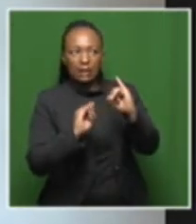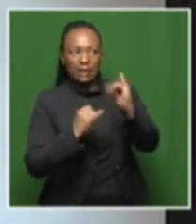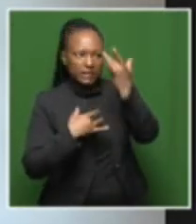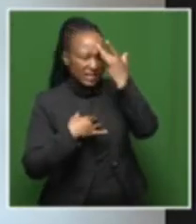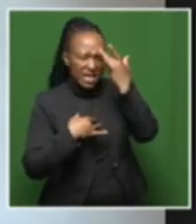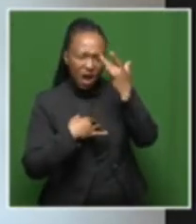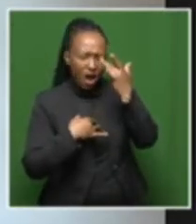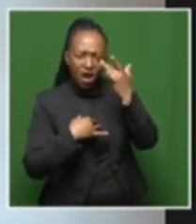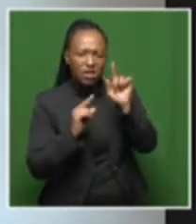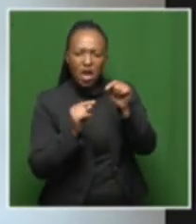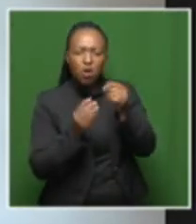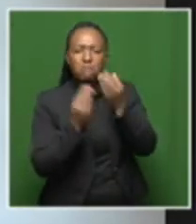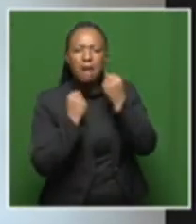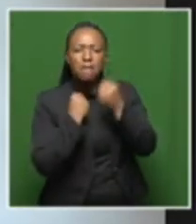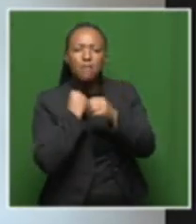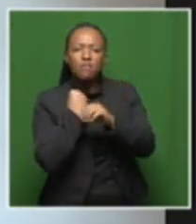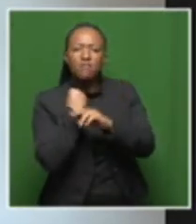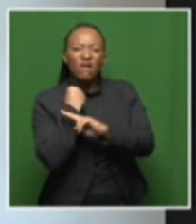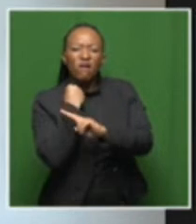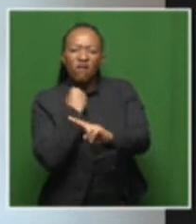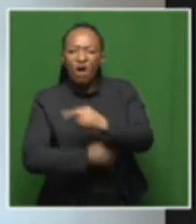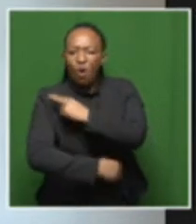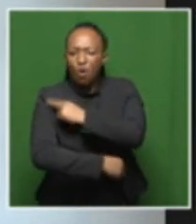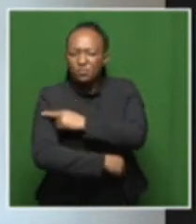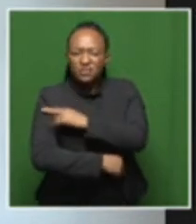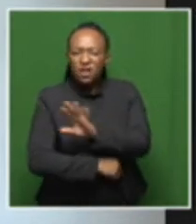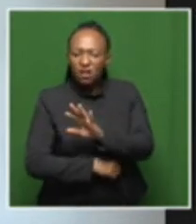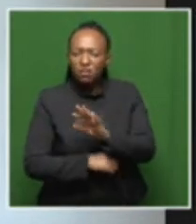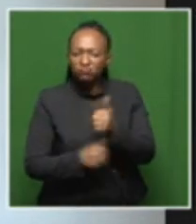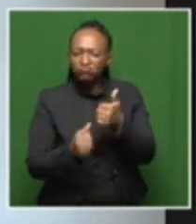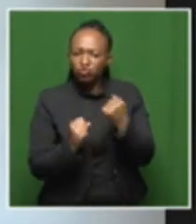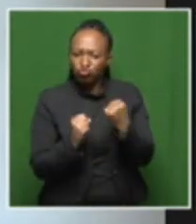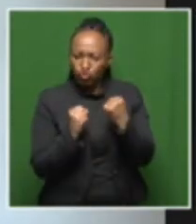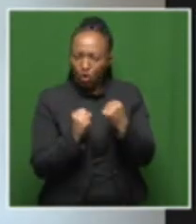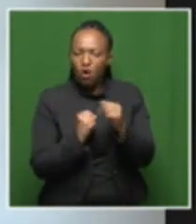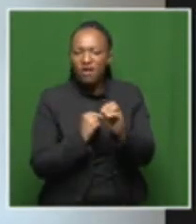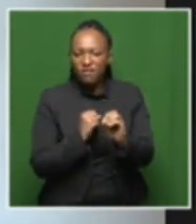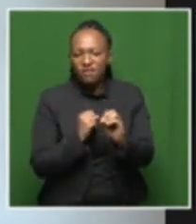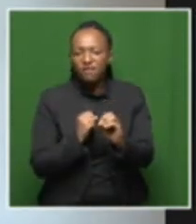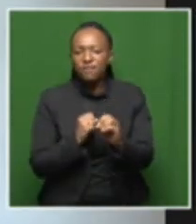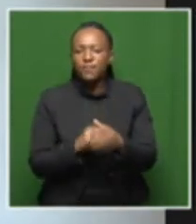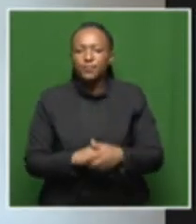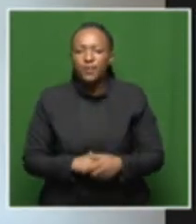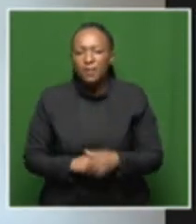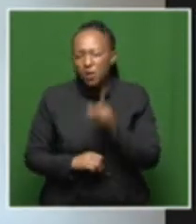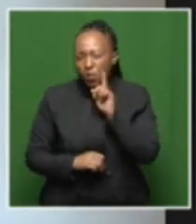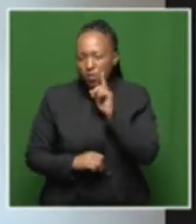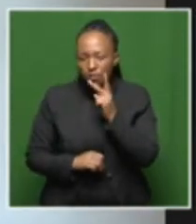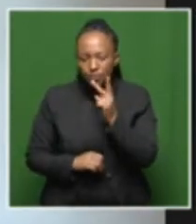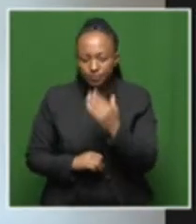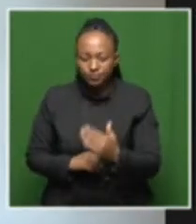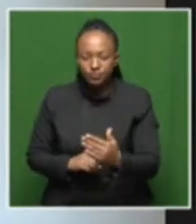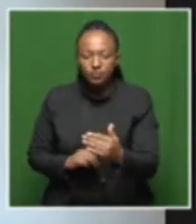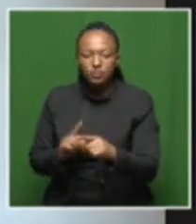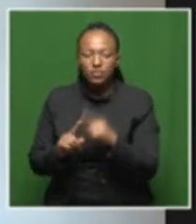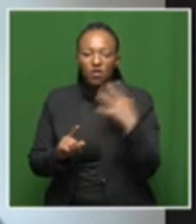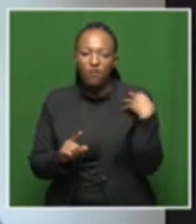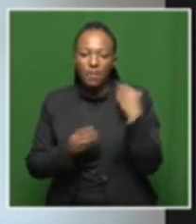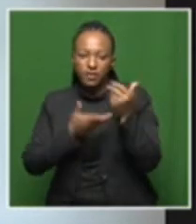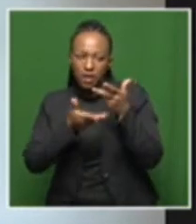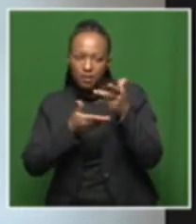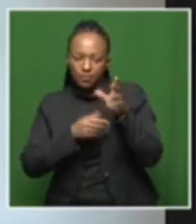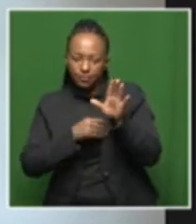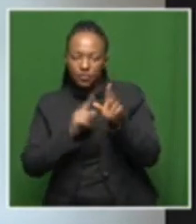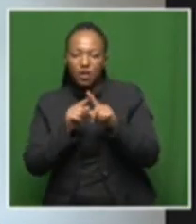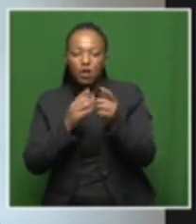course when the Ministerial Advisory Committee reports to the Minister on their deliberations. The question of prioritization,